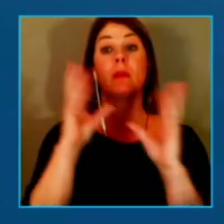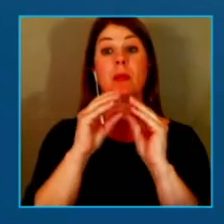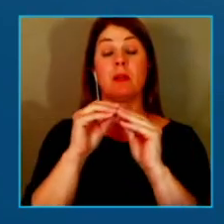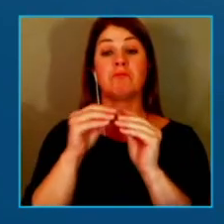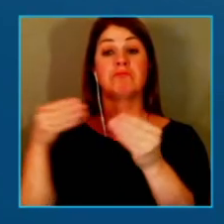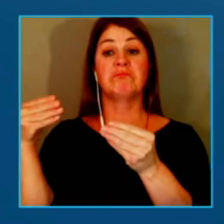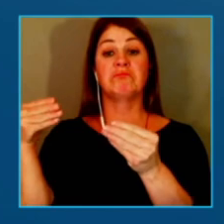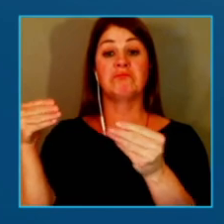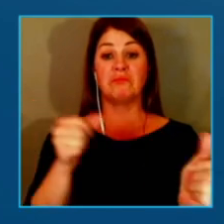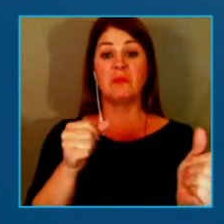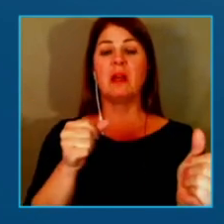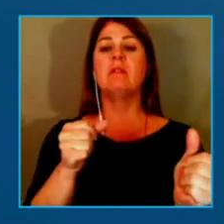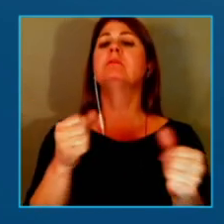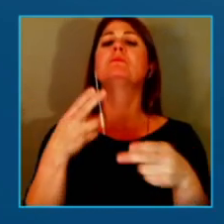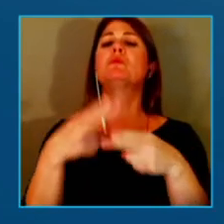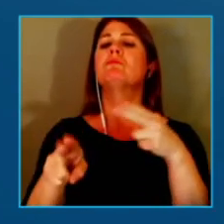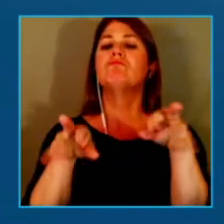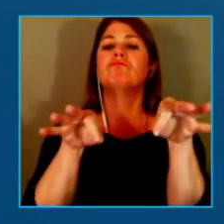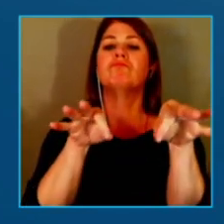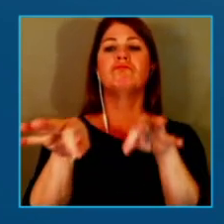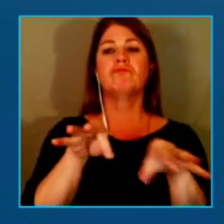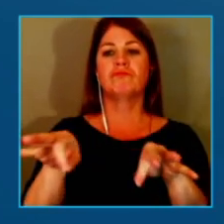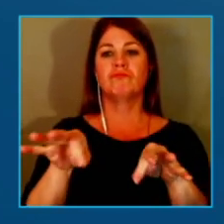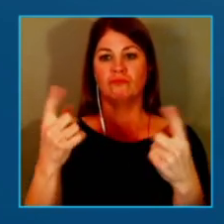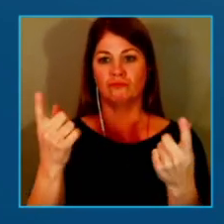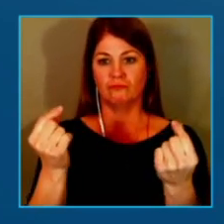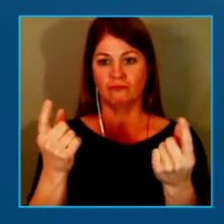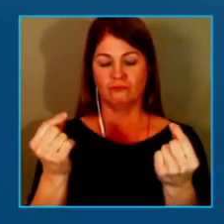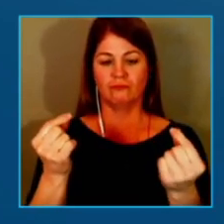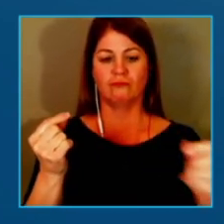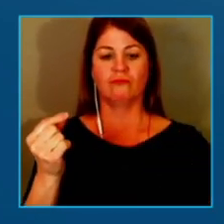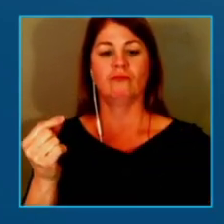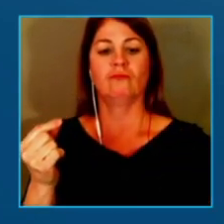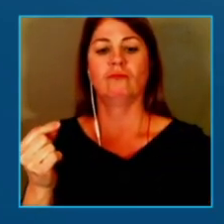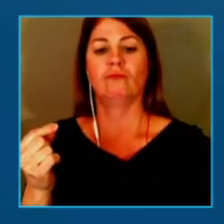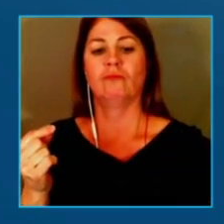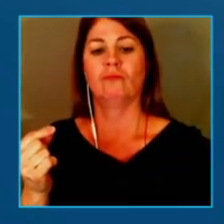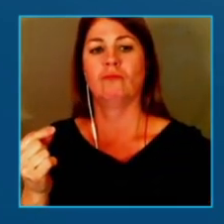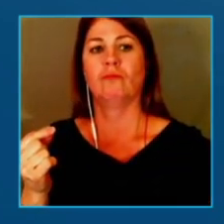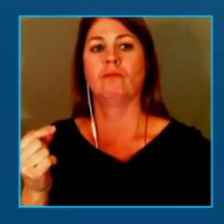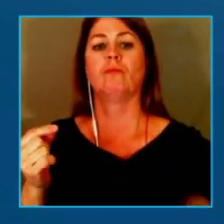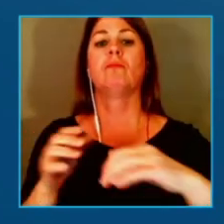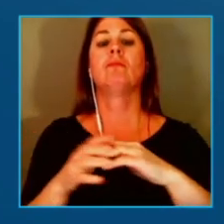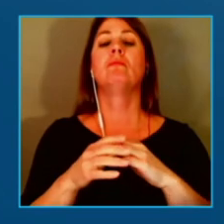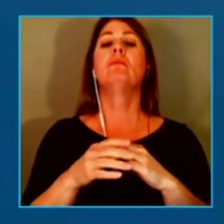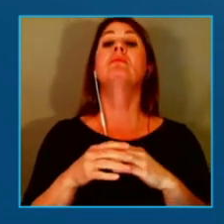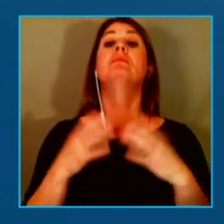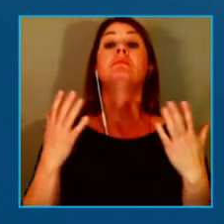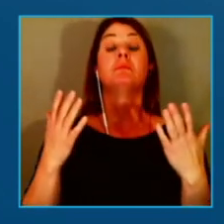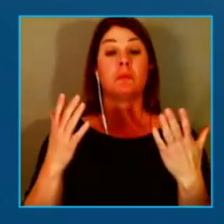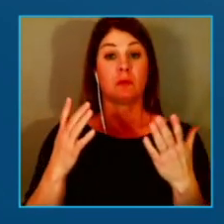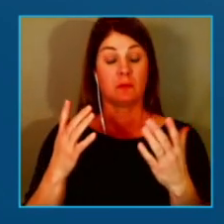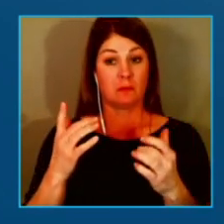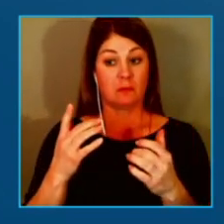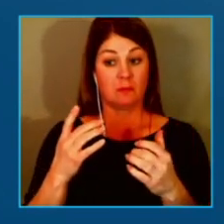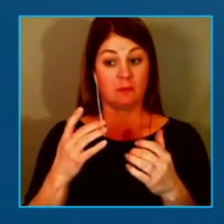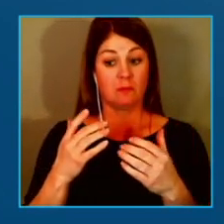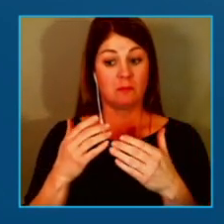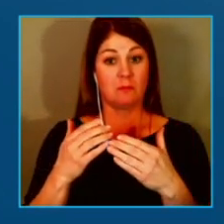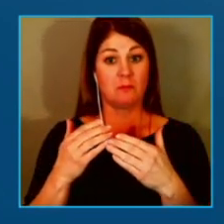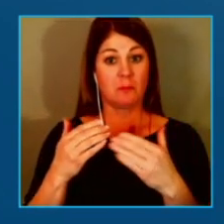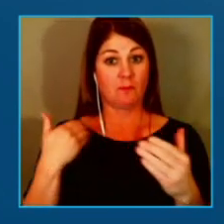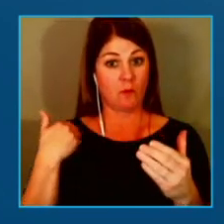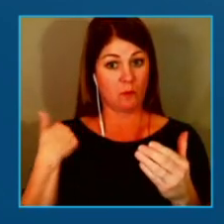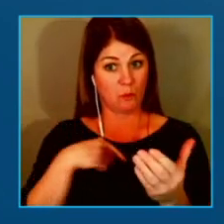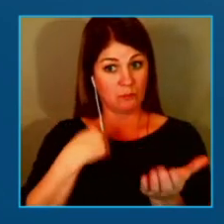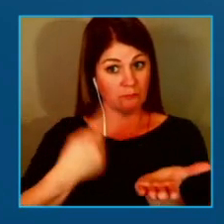we proceed. Before the Rules and Bylaws Committee begins to review and discuss the proposed